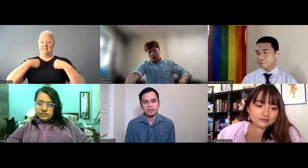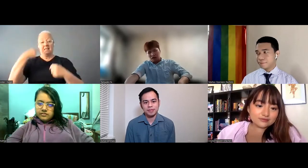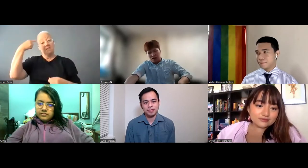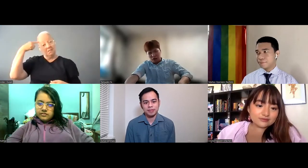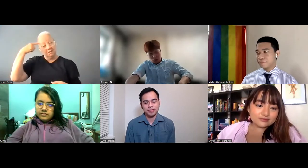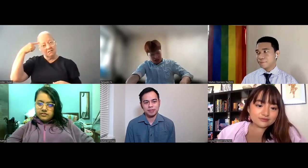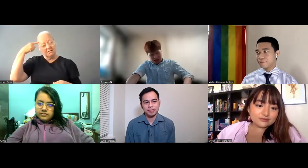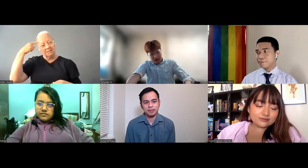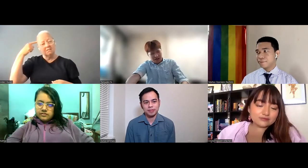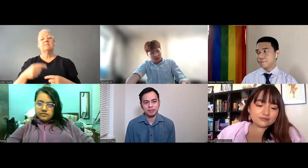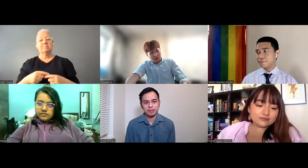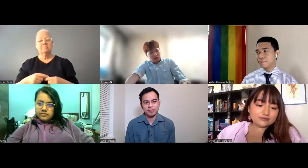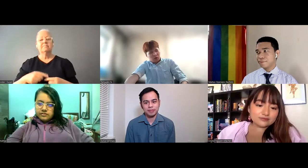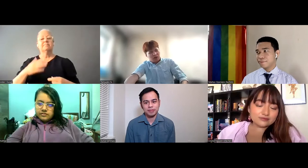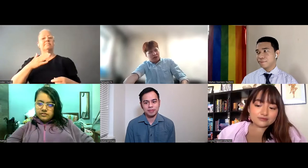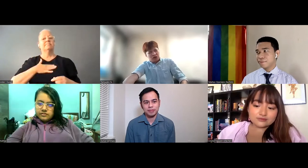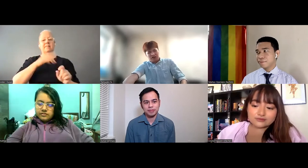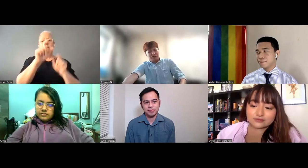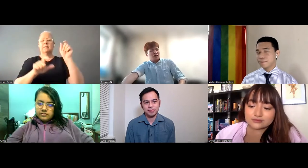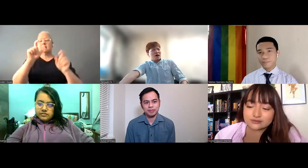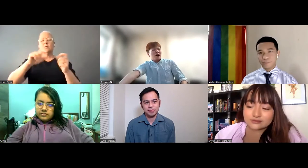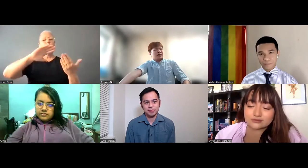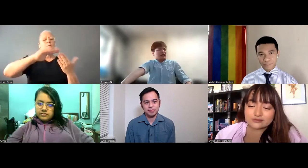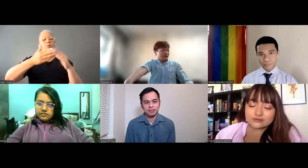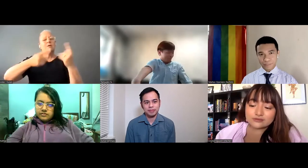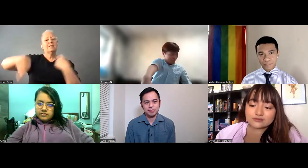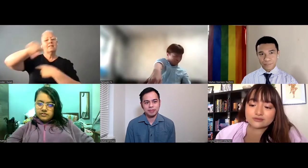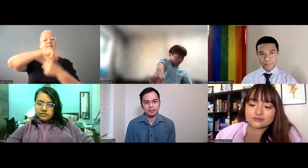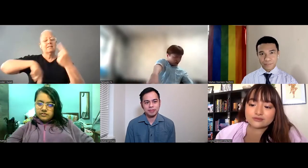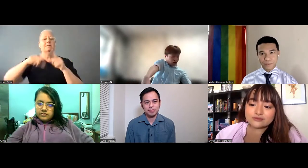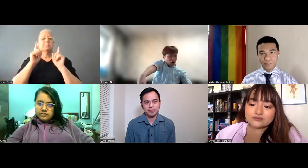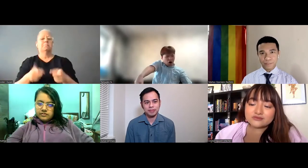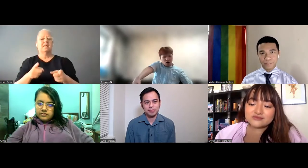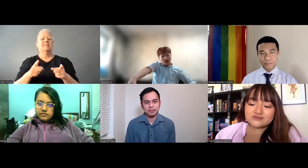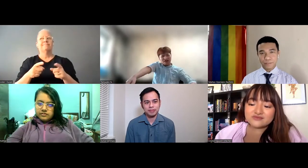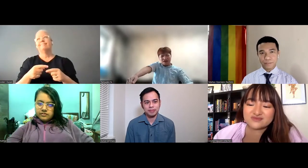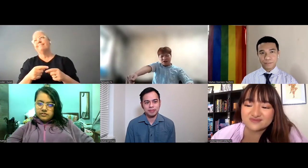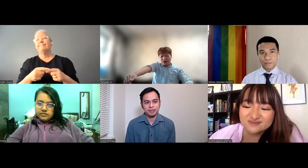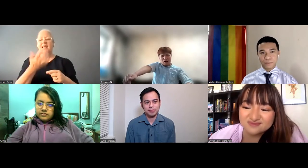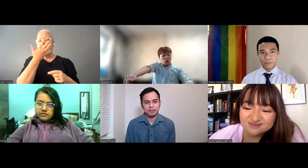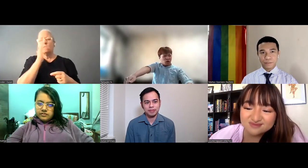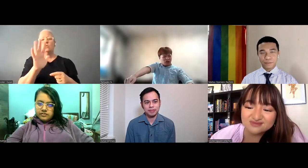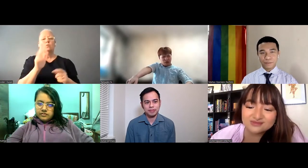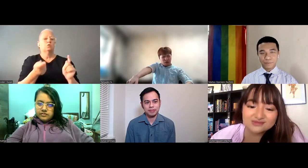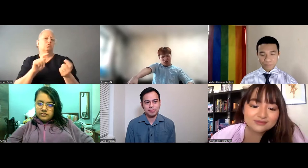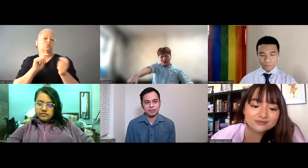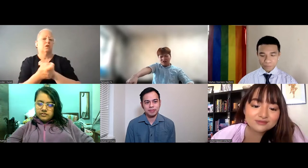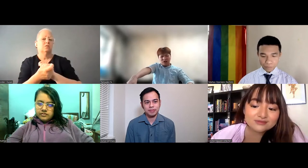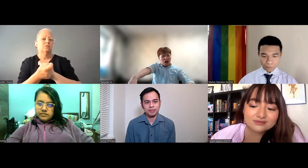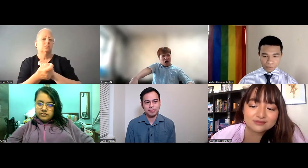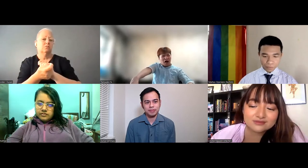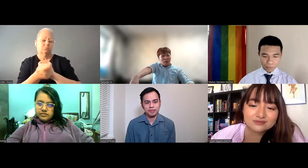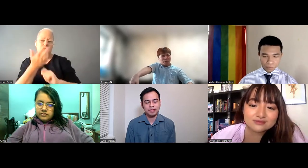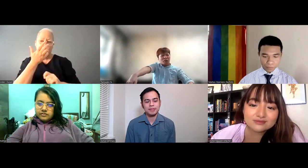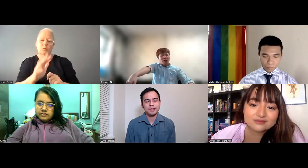our society has to change and accept that the youth with a